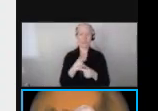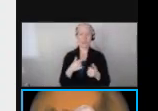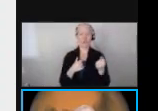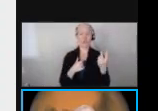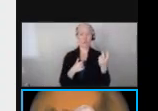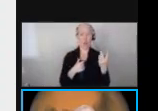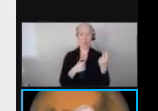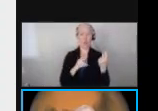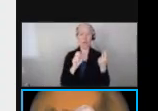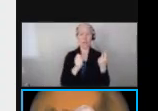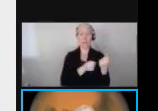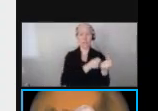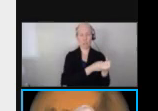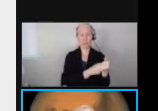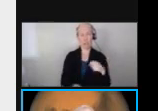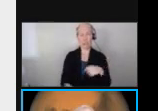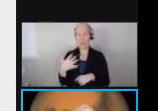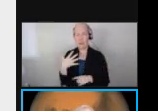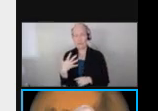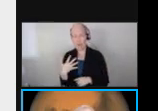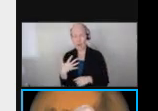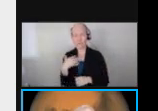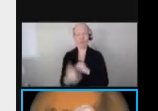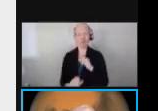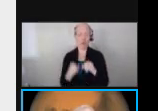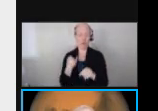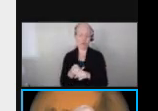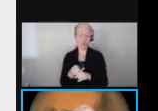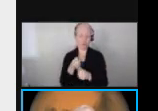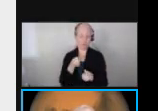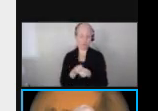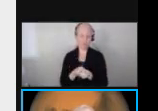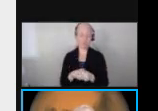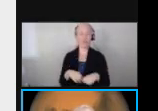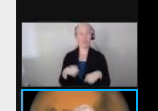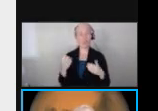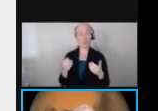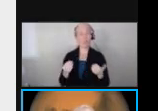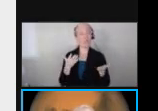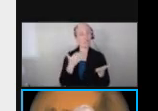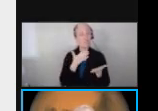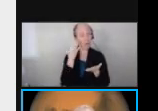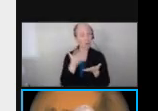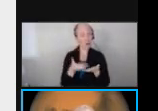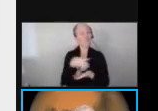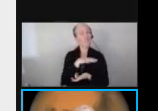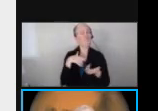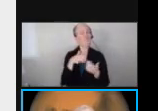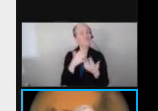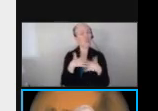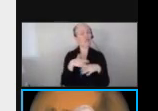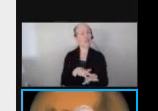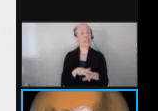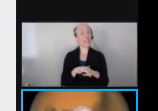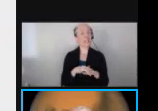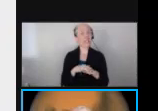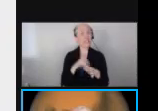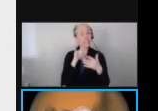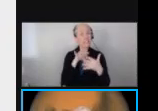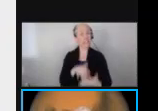5 of the studies are from our international partners. So very well integrated group of studies that we're really excited